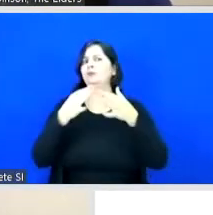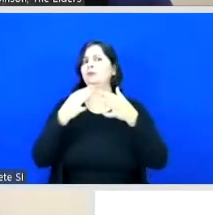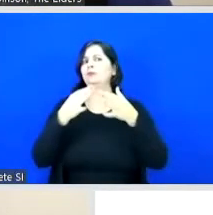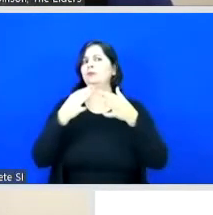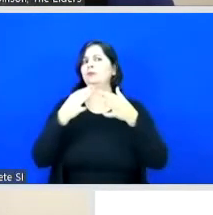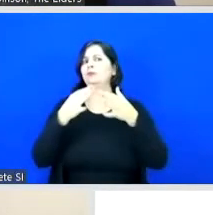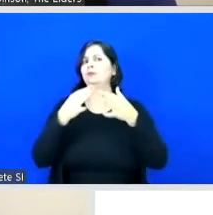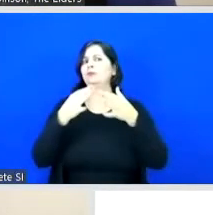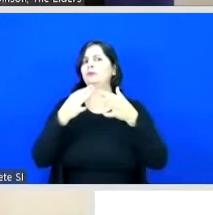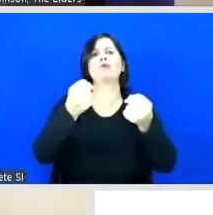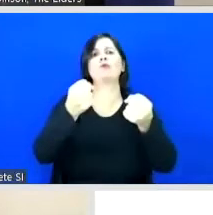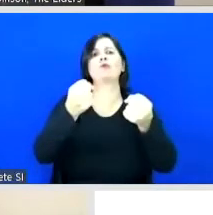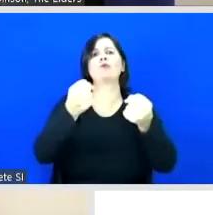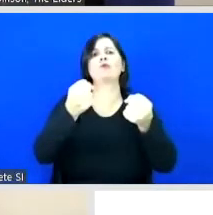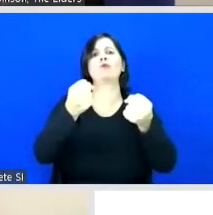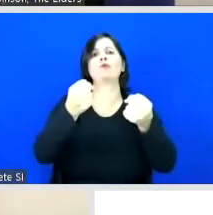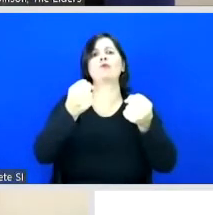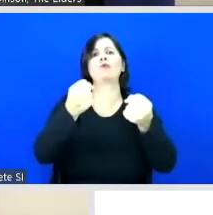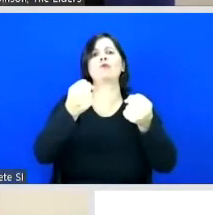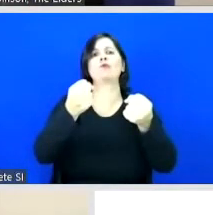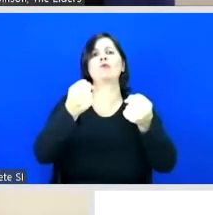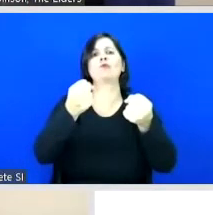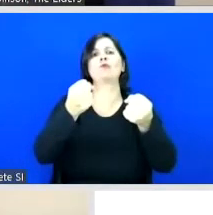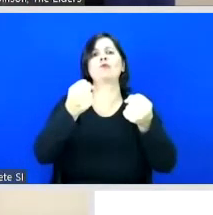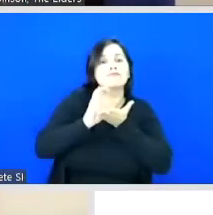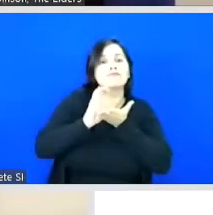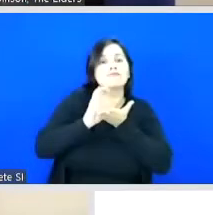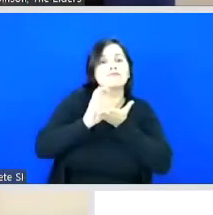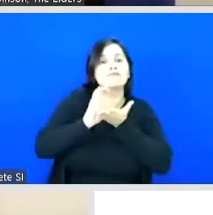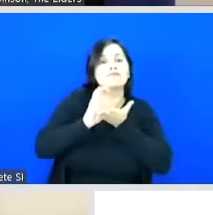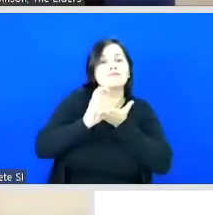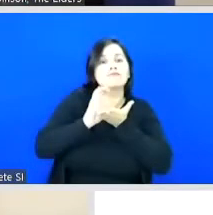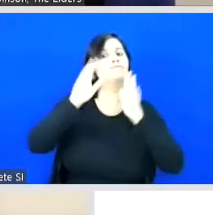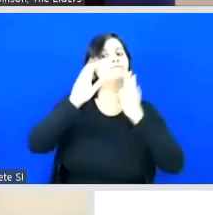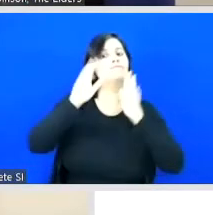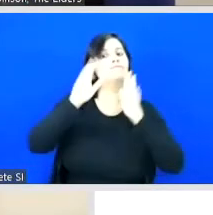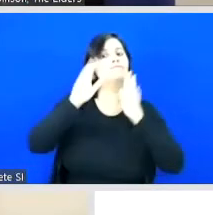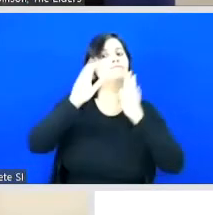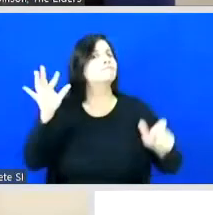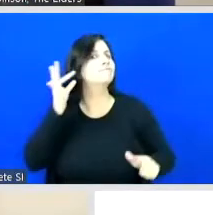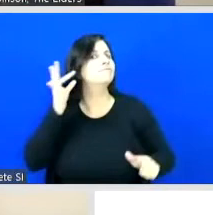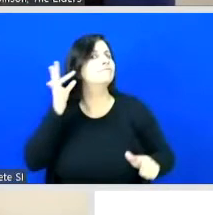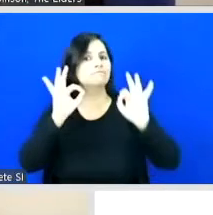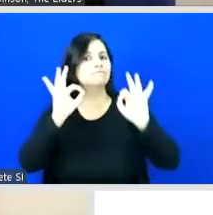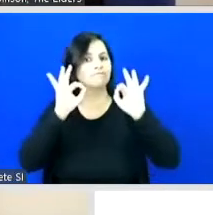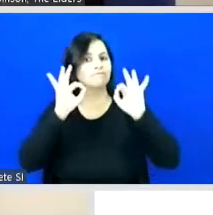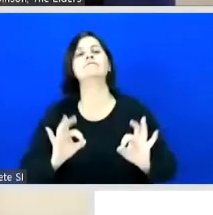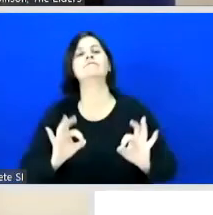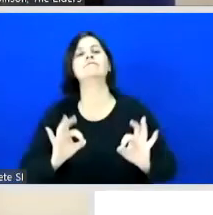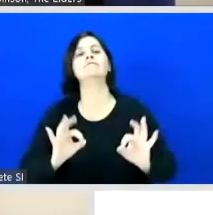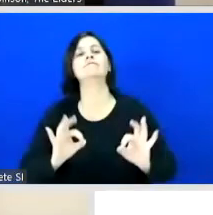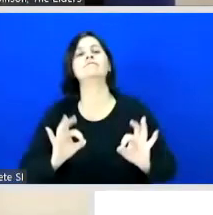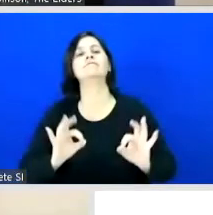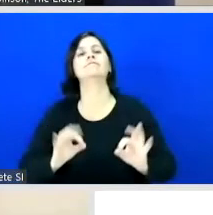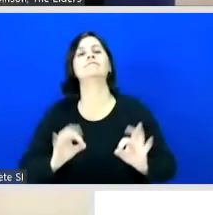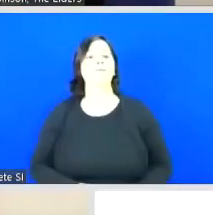key areas that we're doing right now that is not that, for example, in the agriculture sector, There are a lot of women who don't like